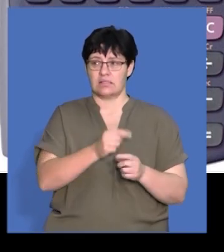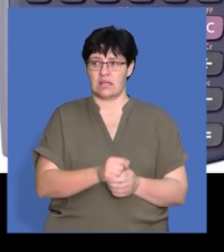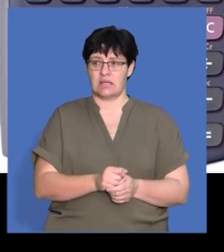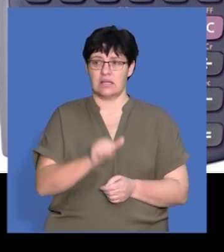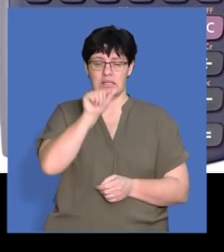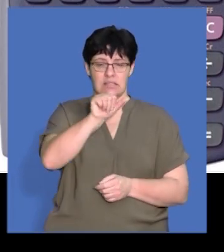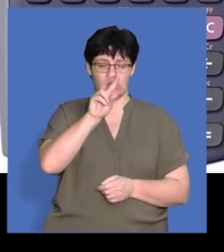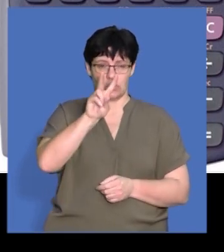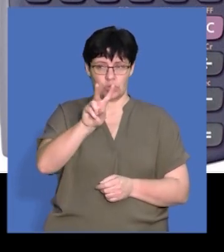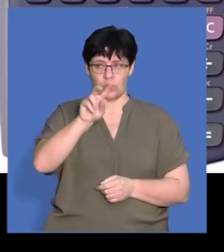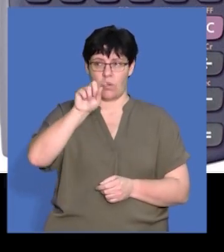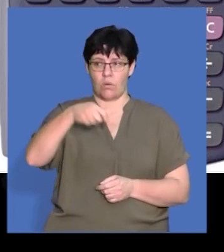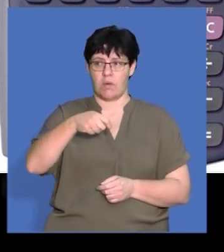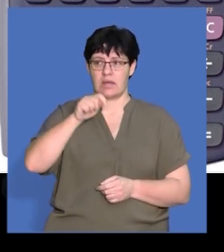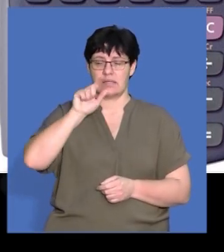of